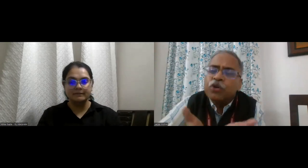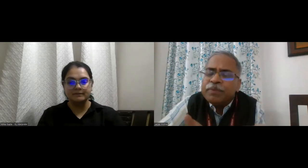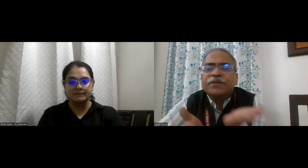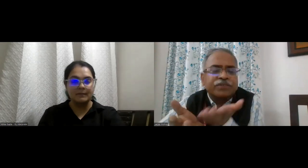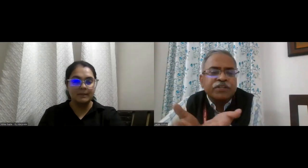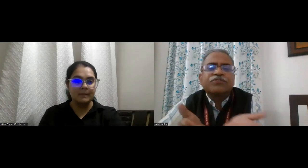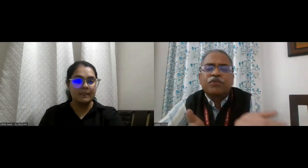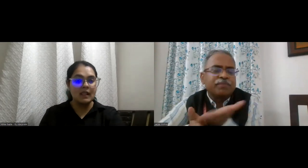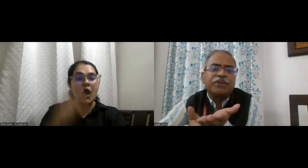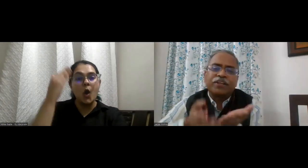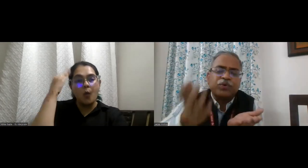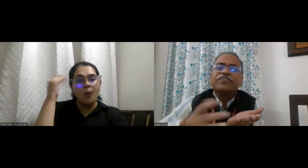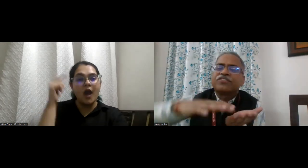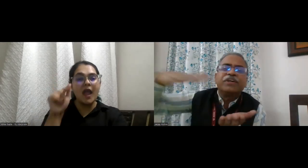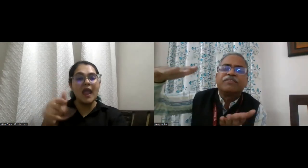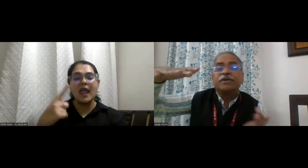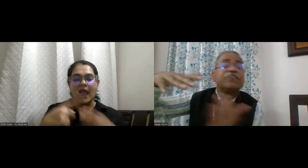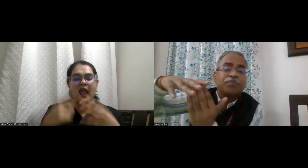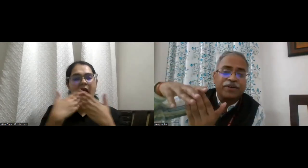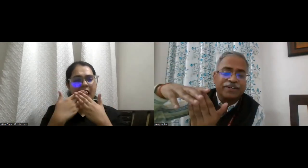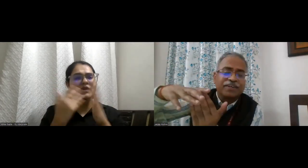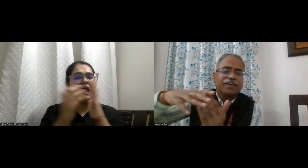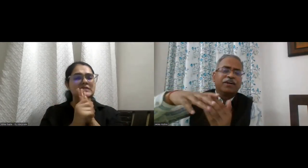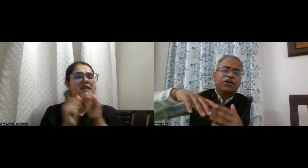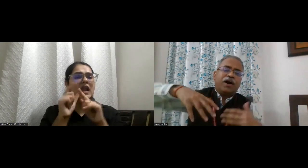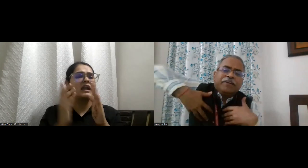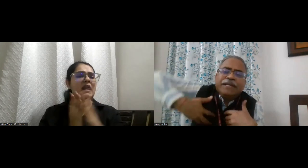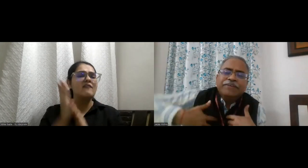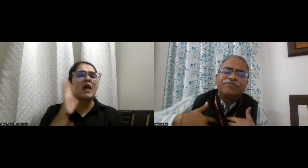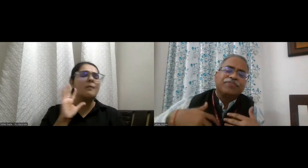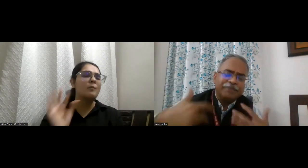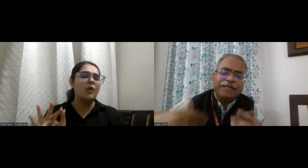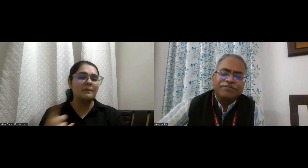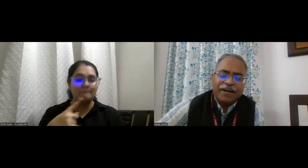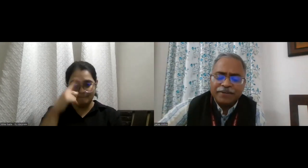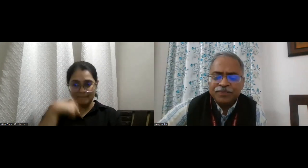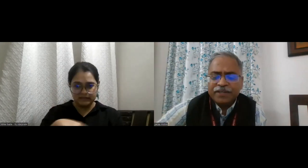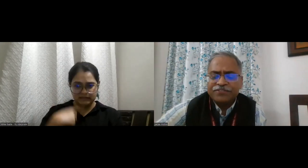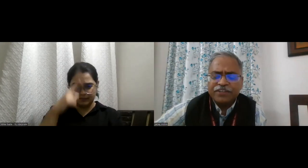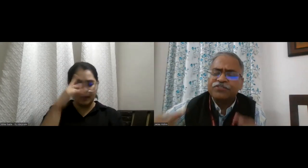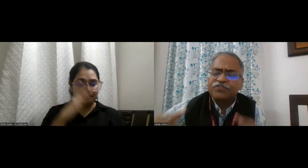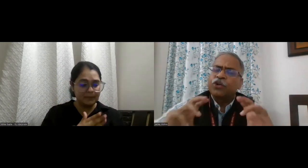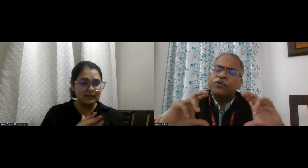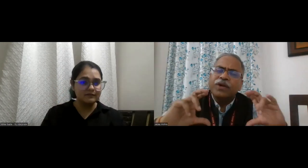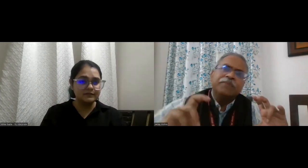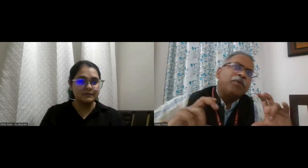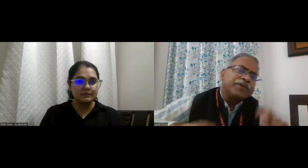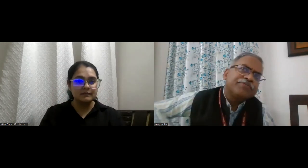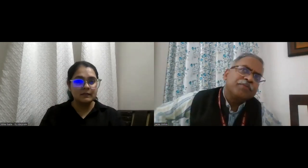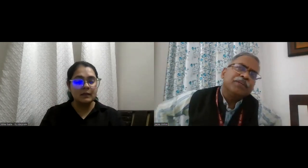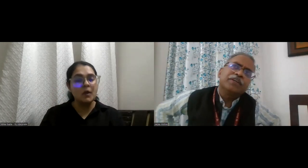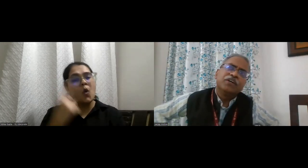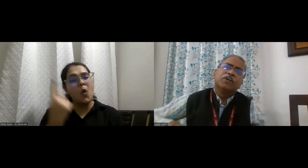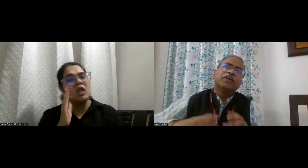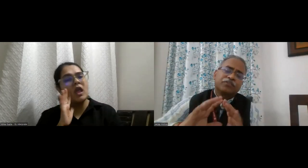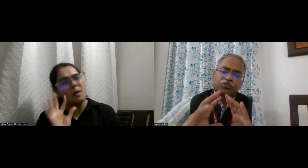the enrollment of girls or women or educational skill development is important. Now, I believe that it's not only important